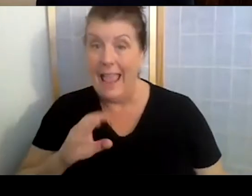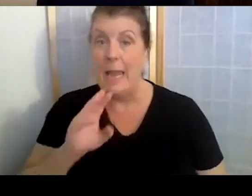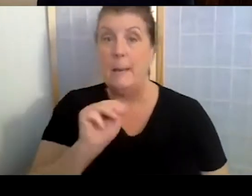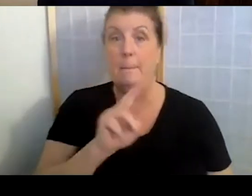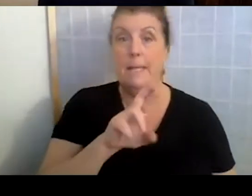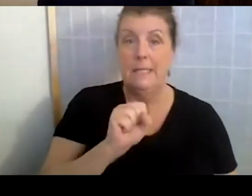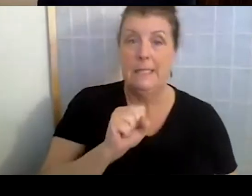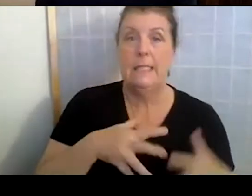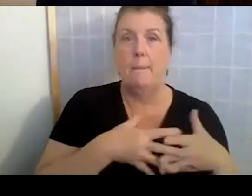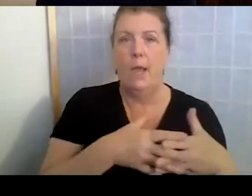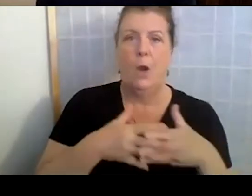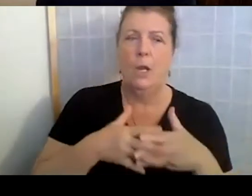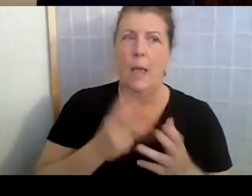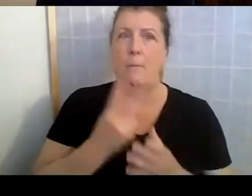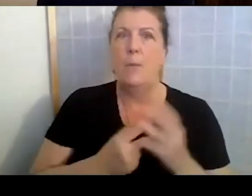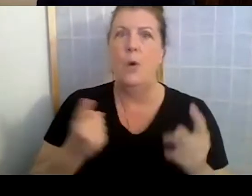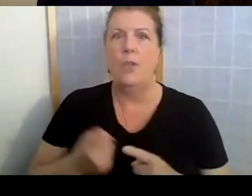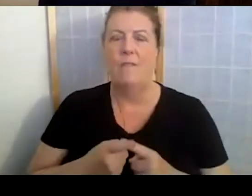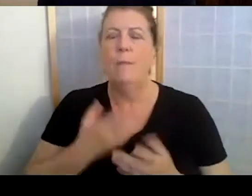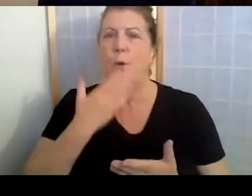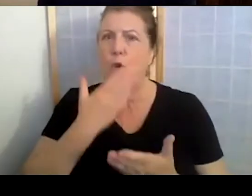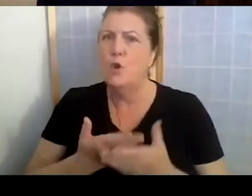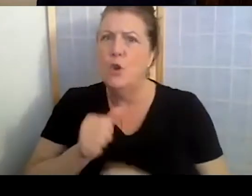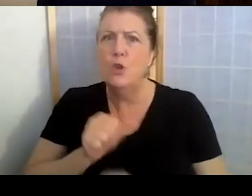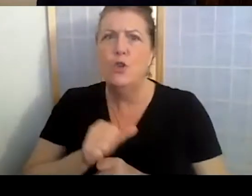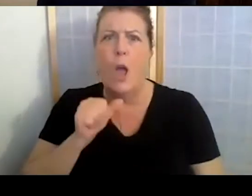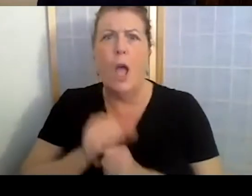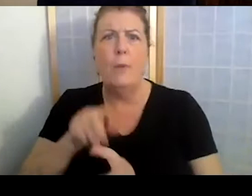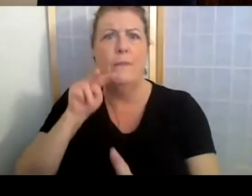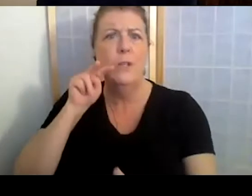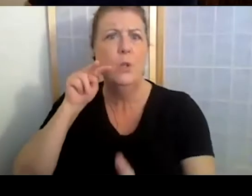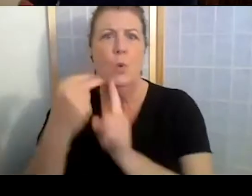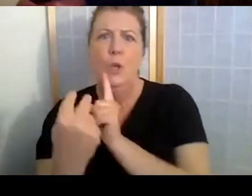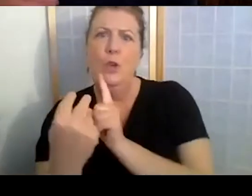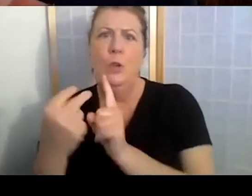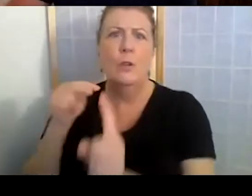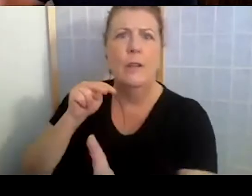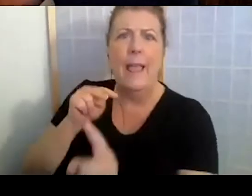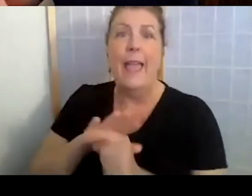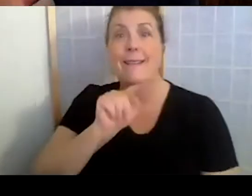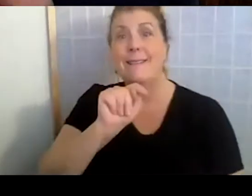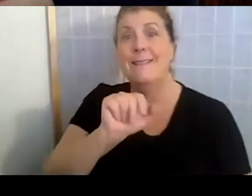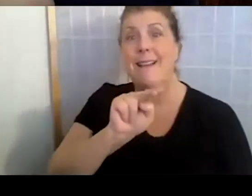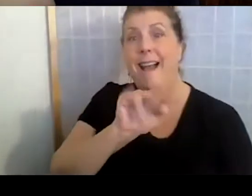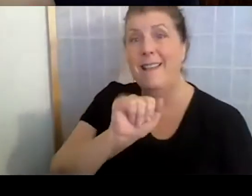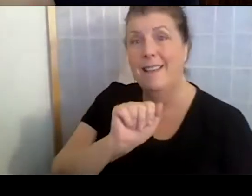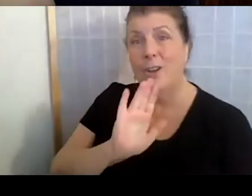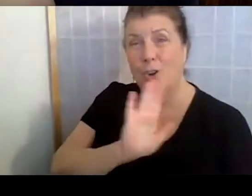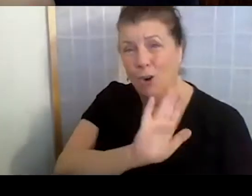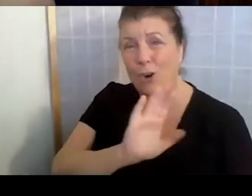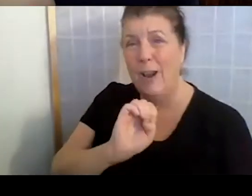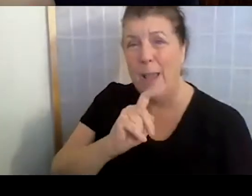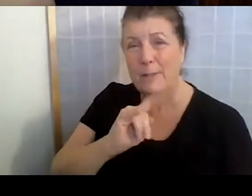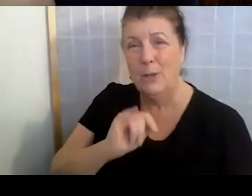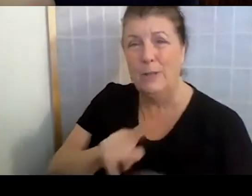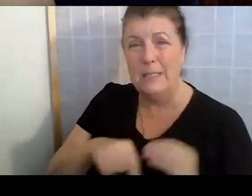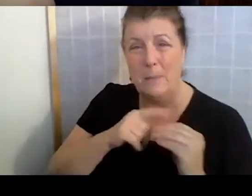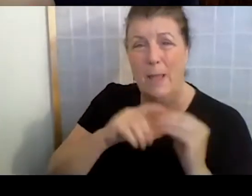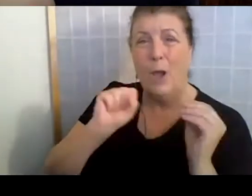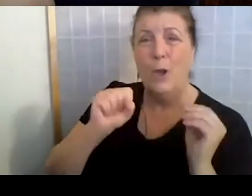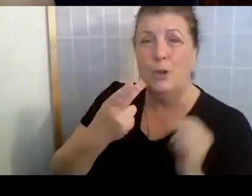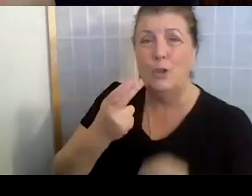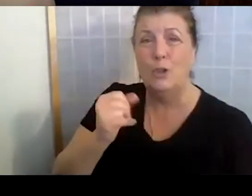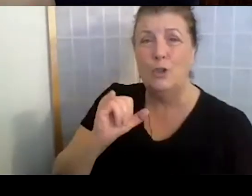In particular, Tanya's episode is all about just Shirley, who is you know, sort of a, you